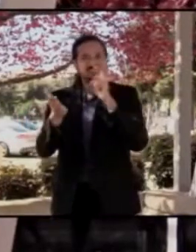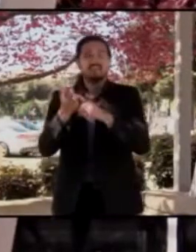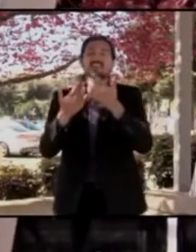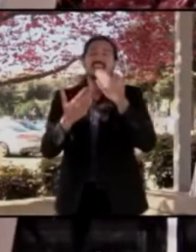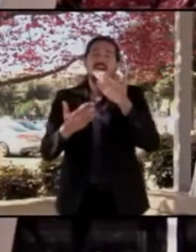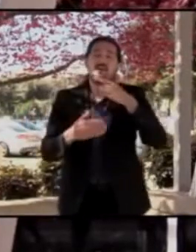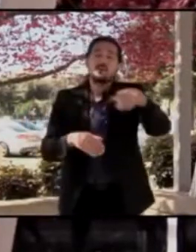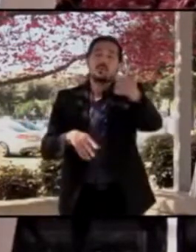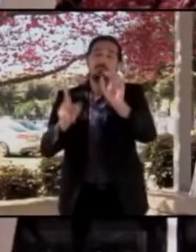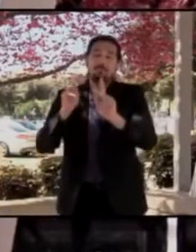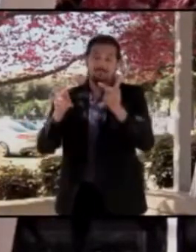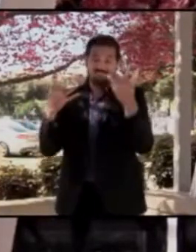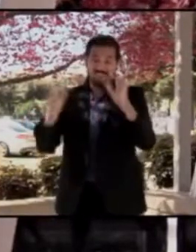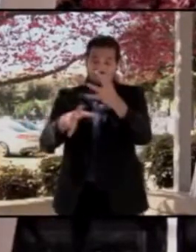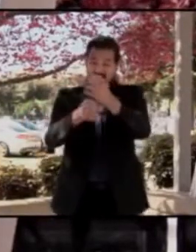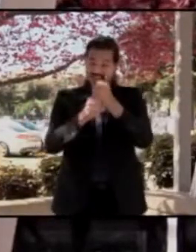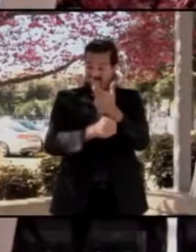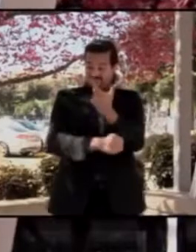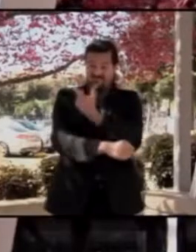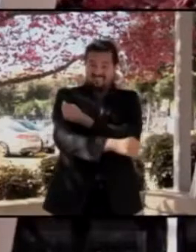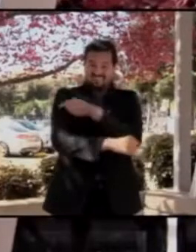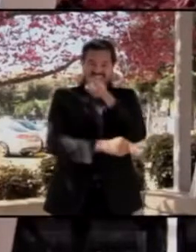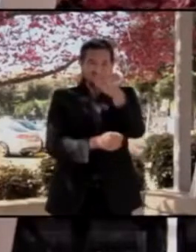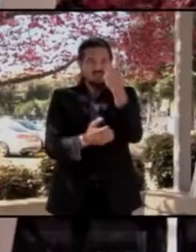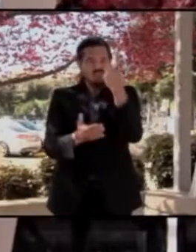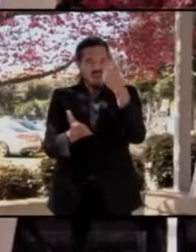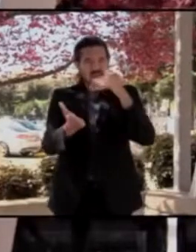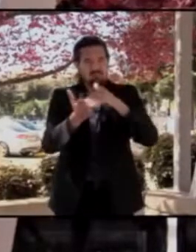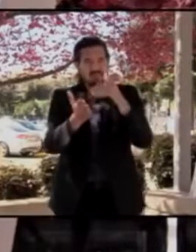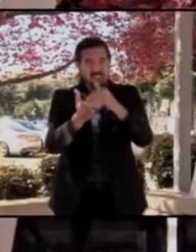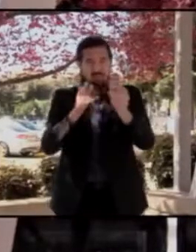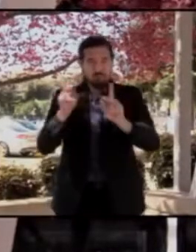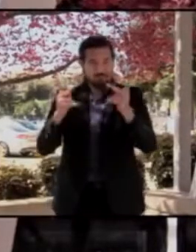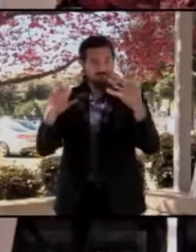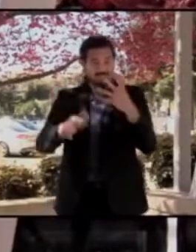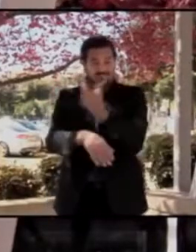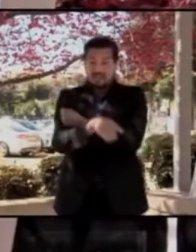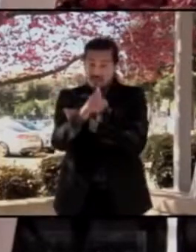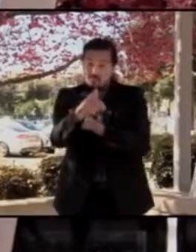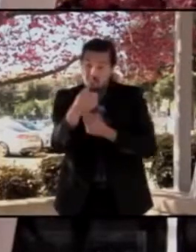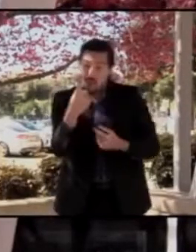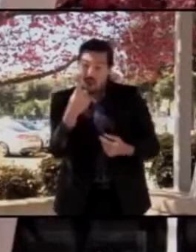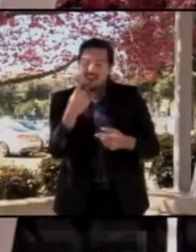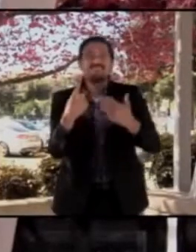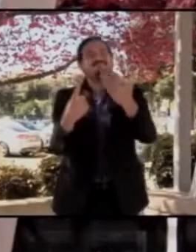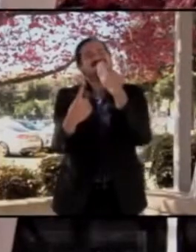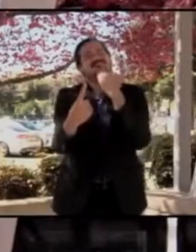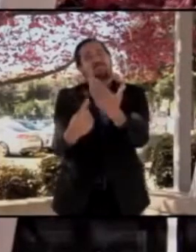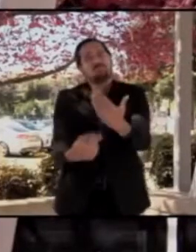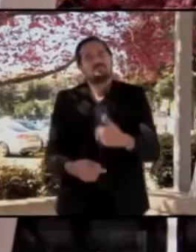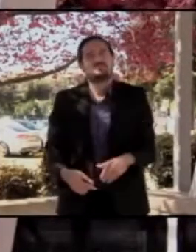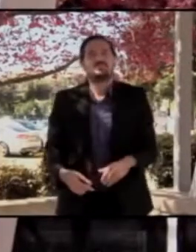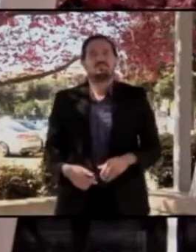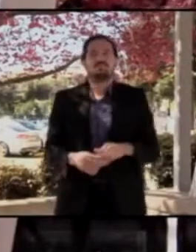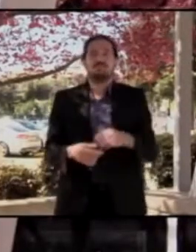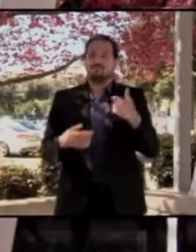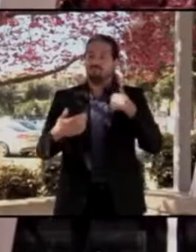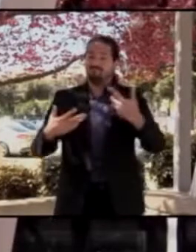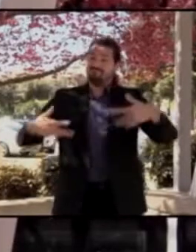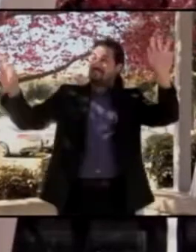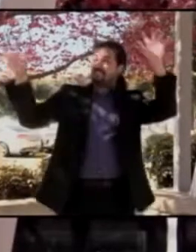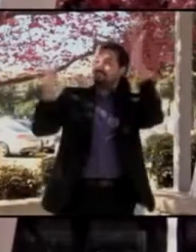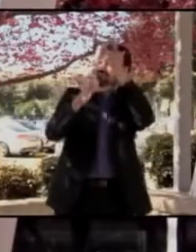already received vaccine. But we are far from done. Many appointments are available to receive the